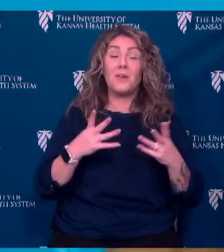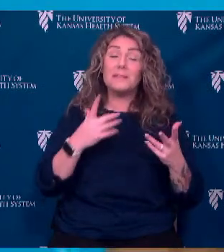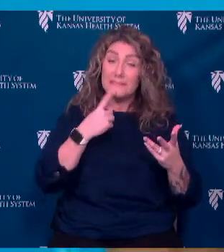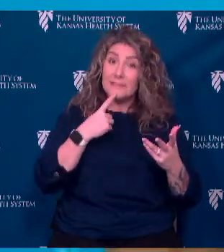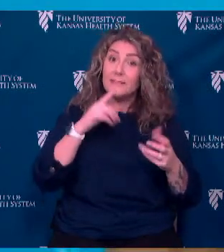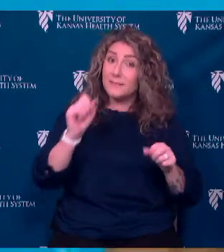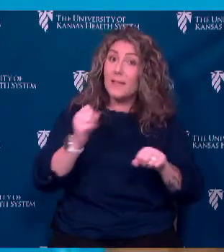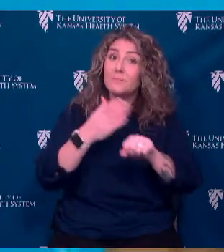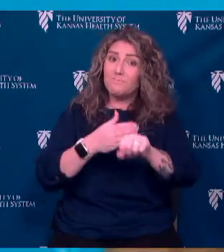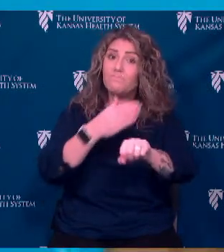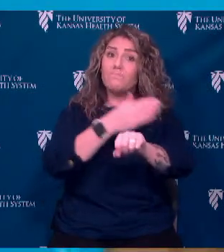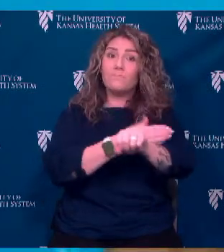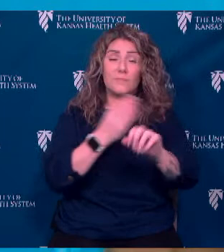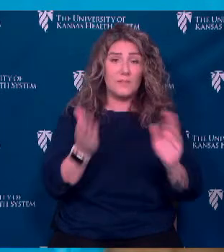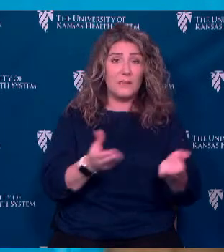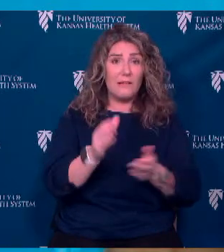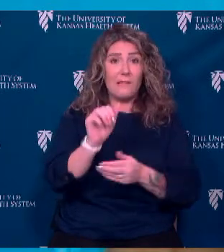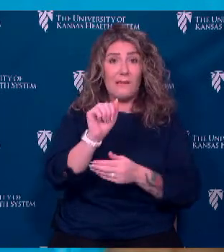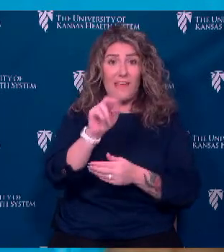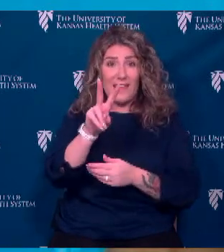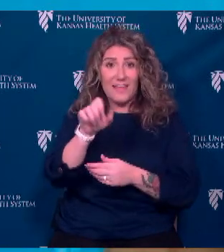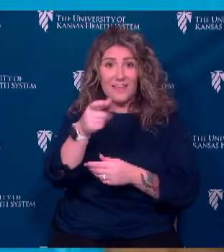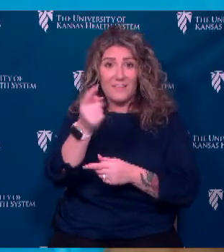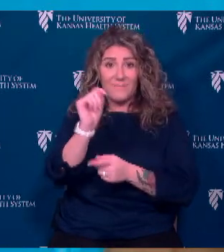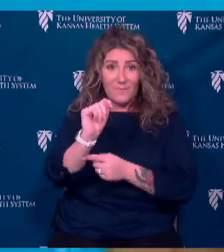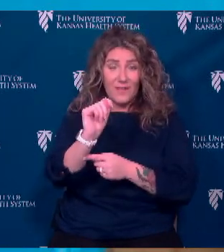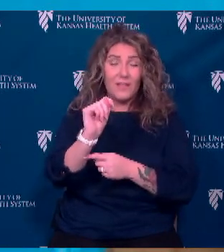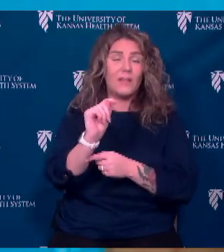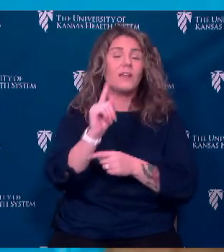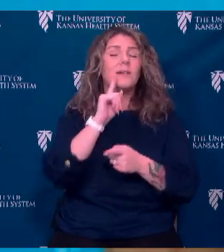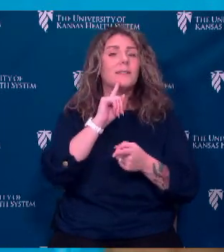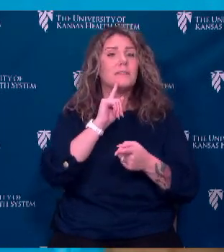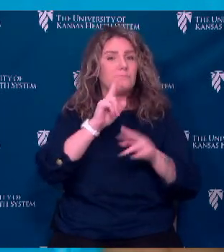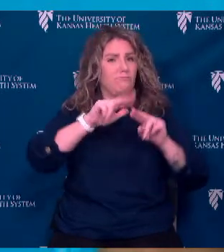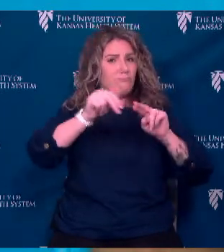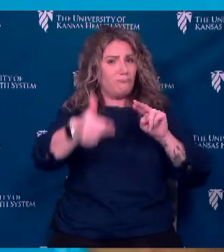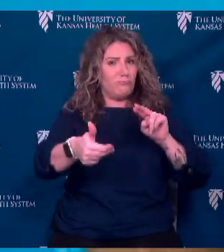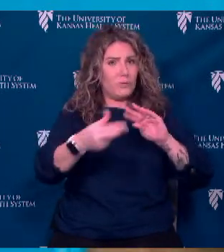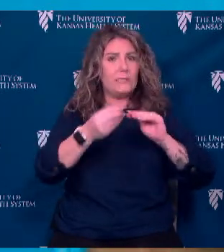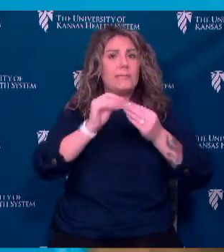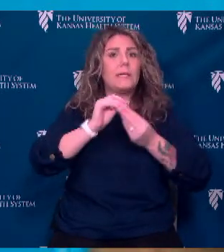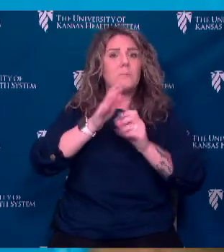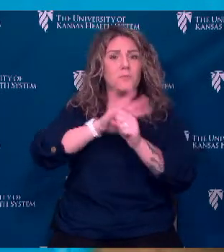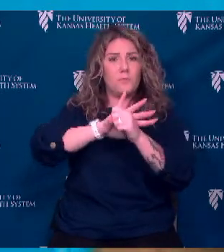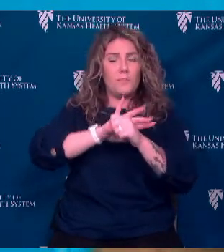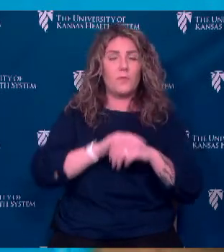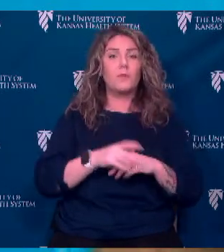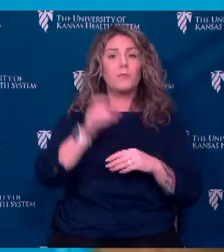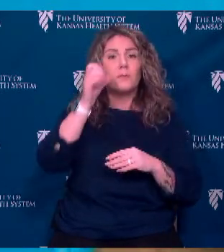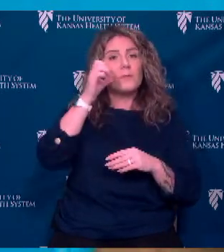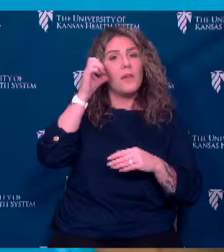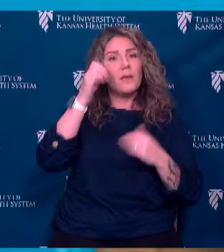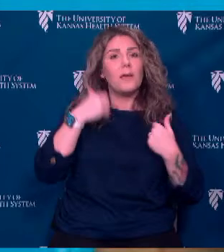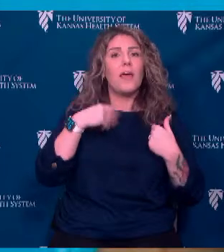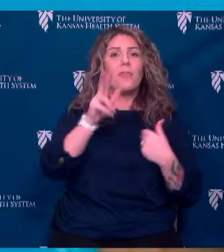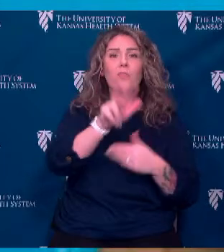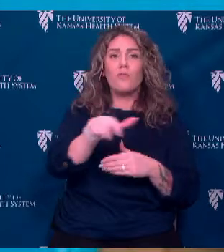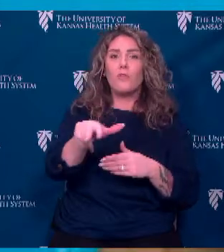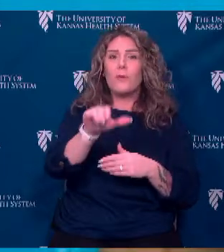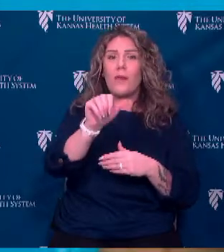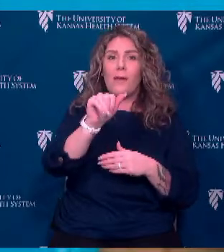here at Advent Health. We are seeing a downward trend continue in our COVID numbers. Yesterday, we had 33